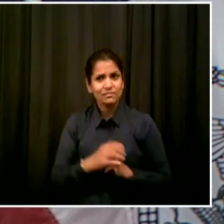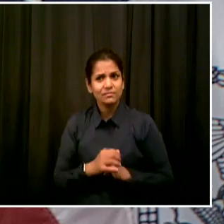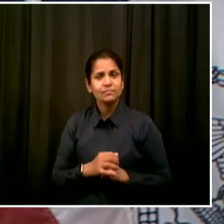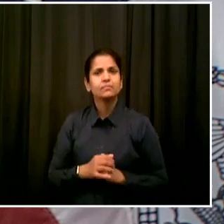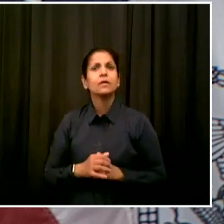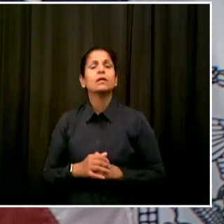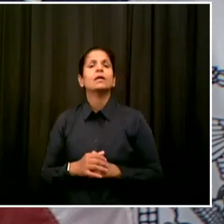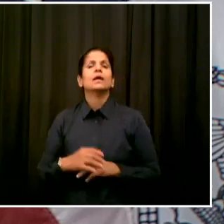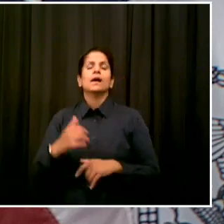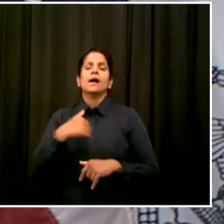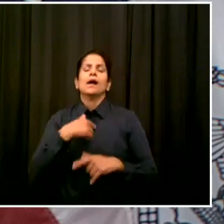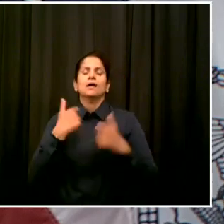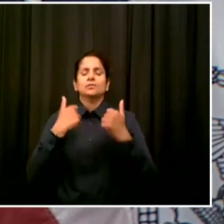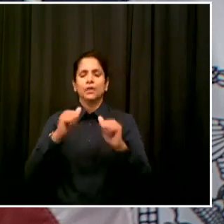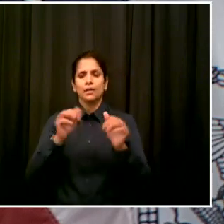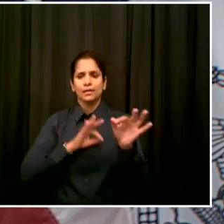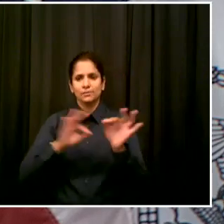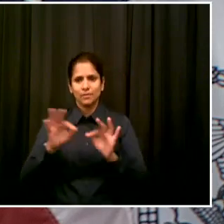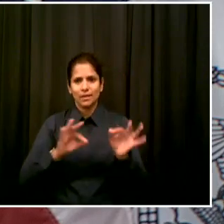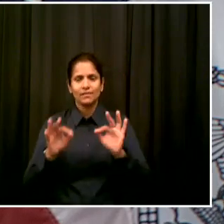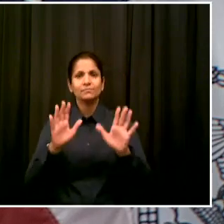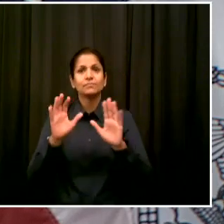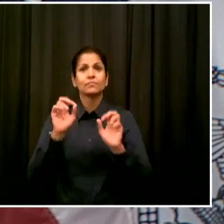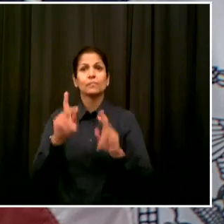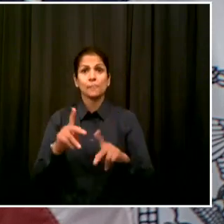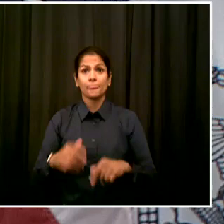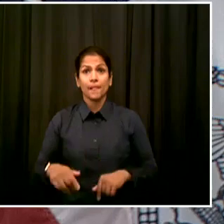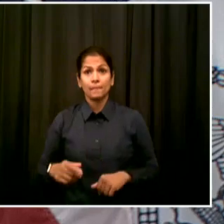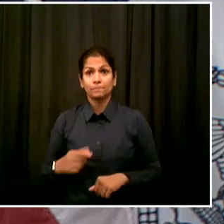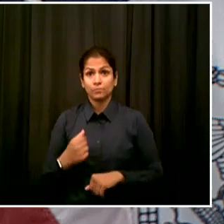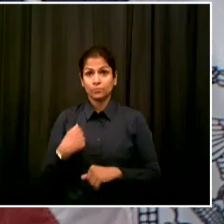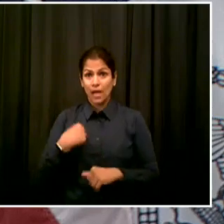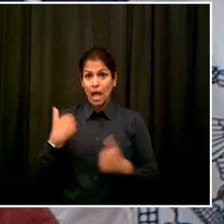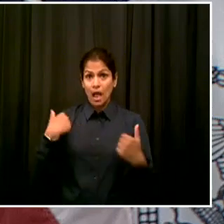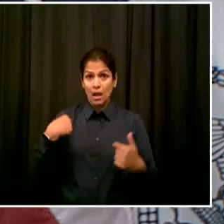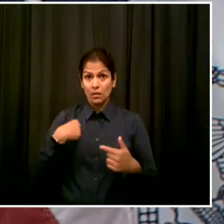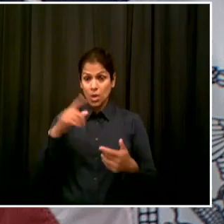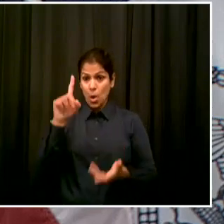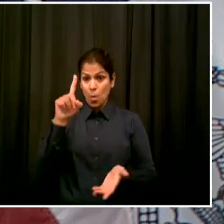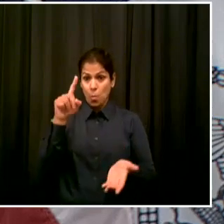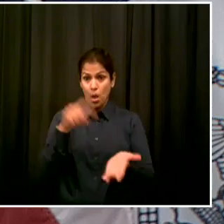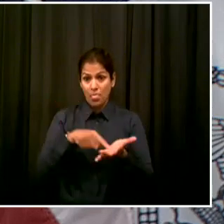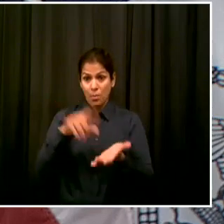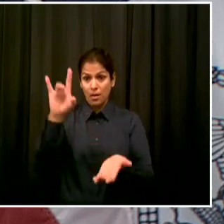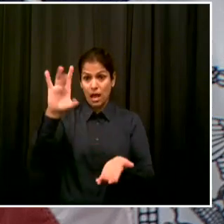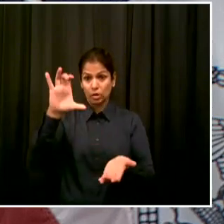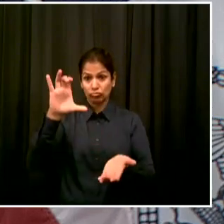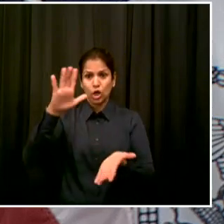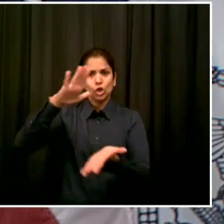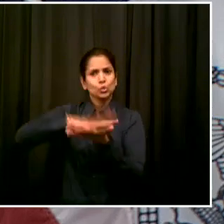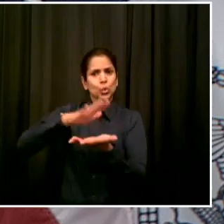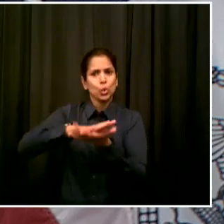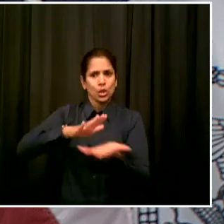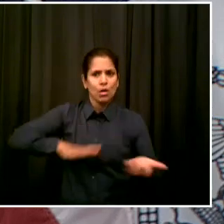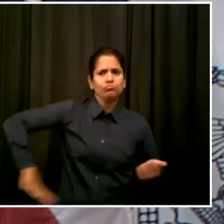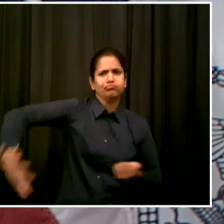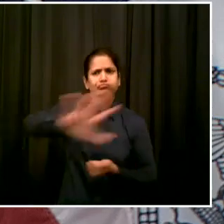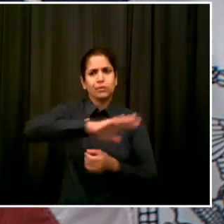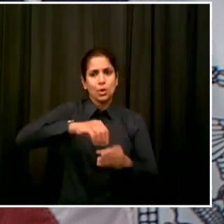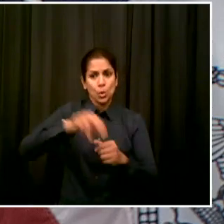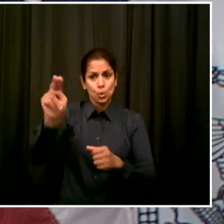all vary in terms of size, and they all vary in terms of how many kids are in the building in normal